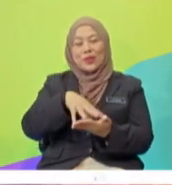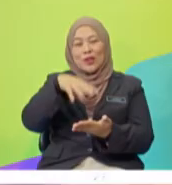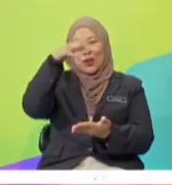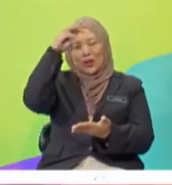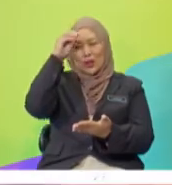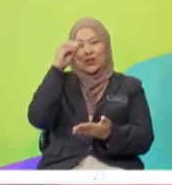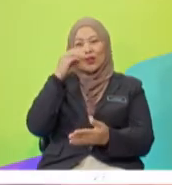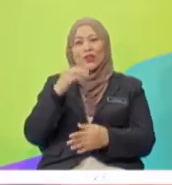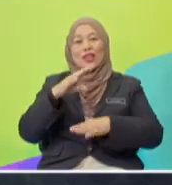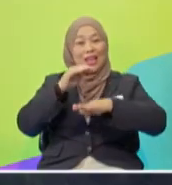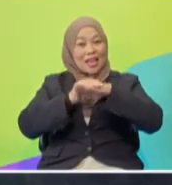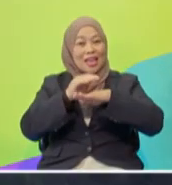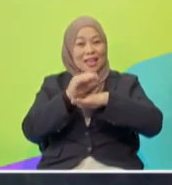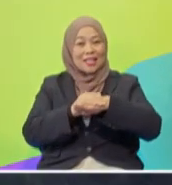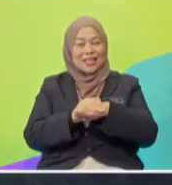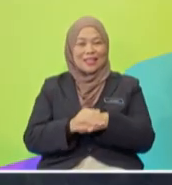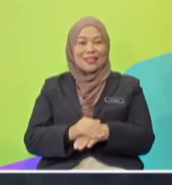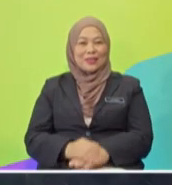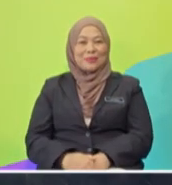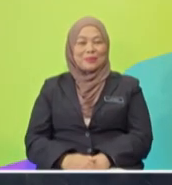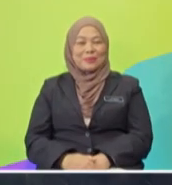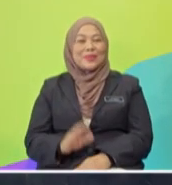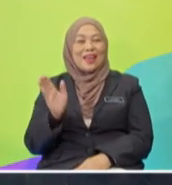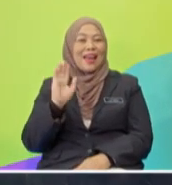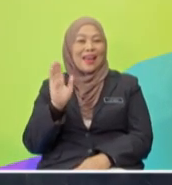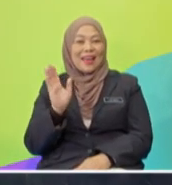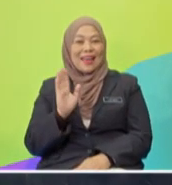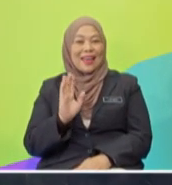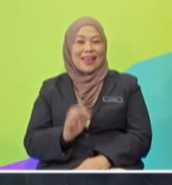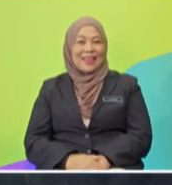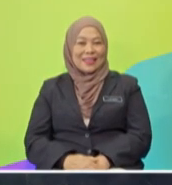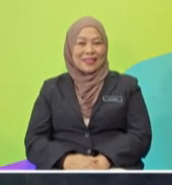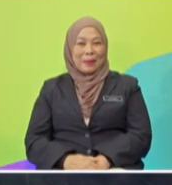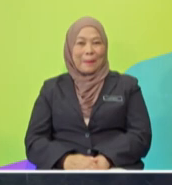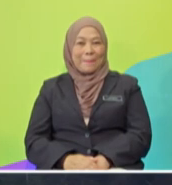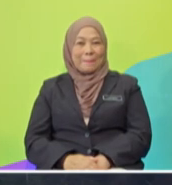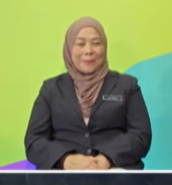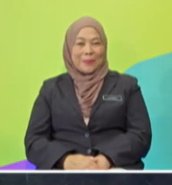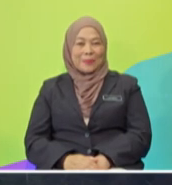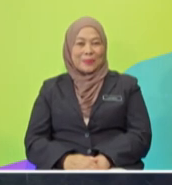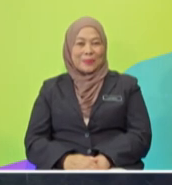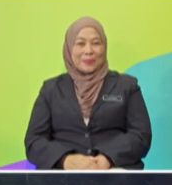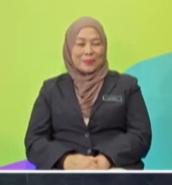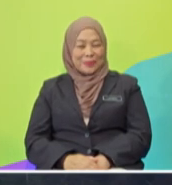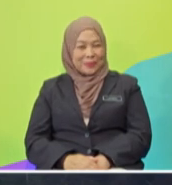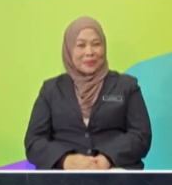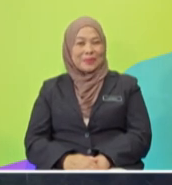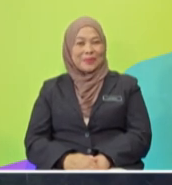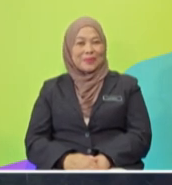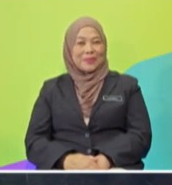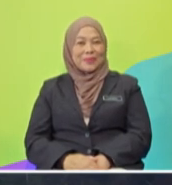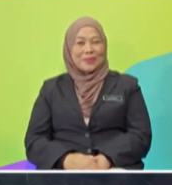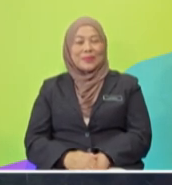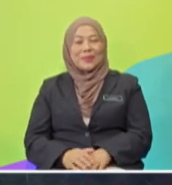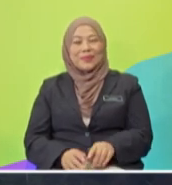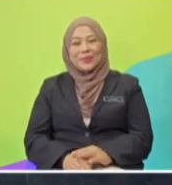Rahma. Hi Teacher, how are you? Hi Chris, how are you? I'm doing good and so good to see you here, Teacher. But